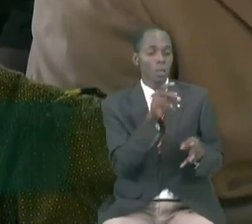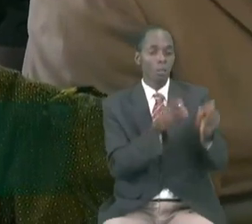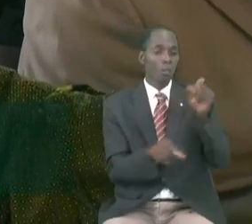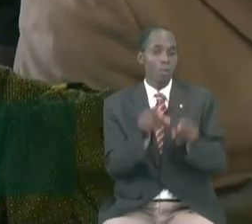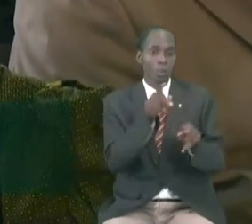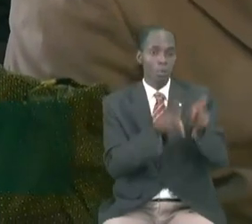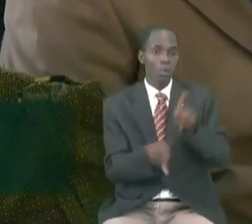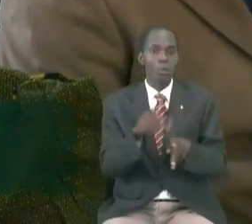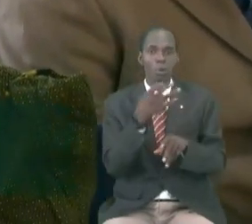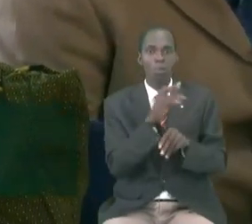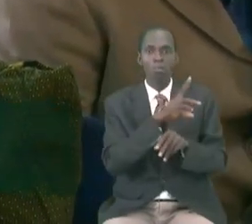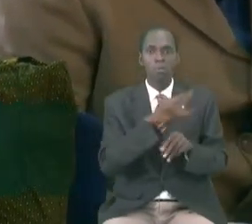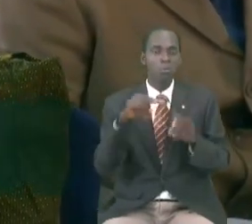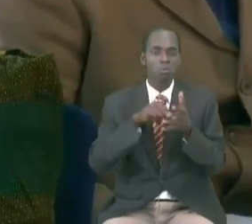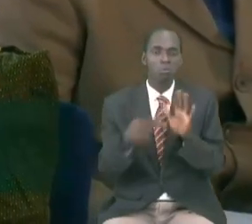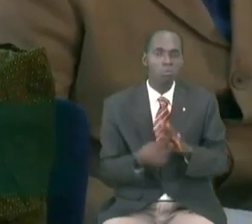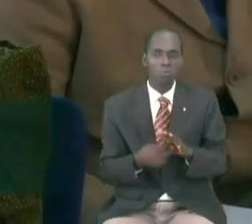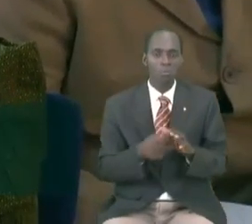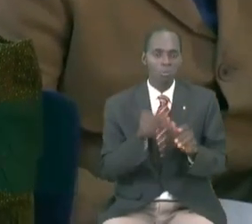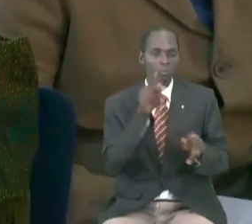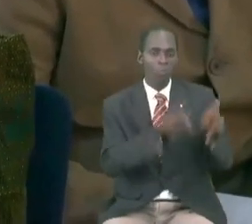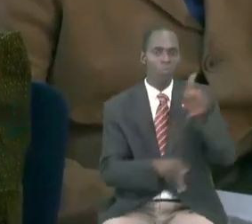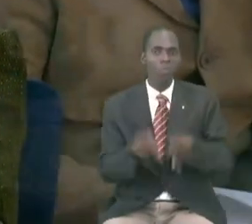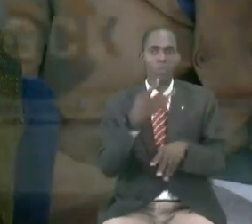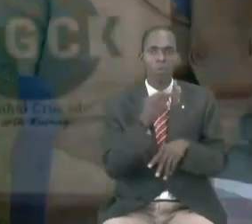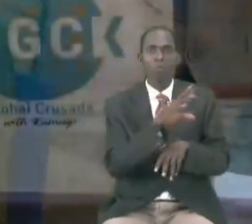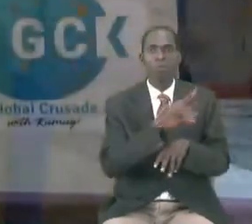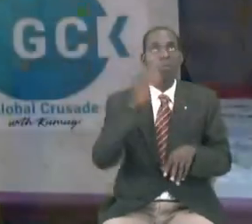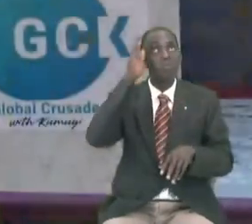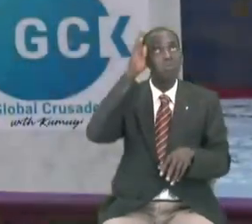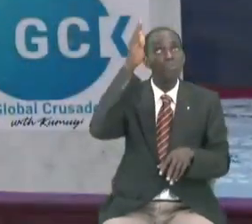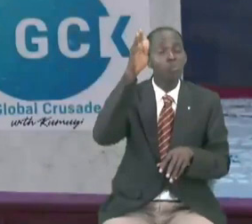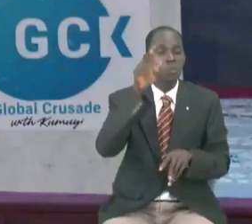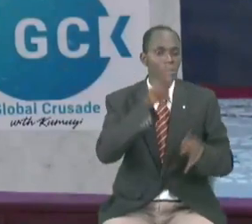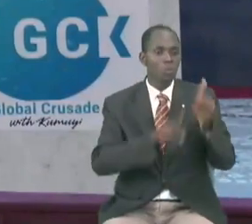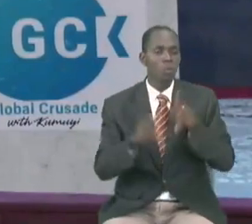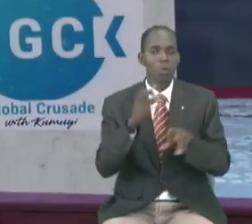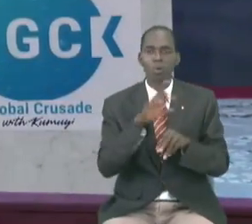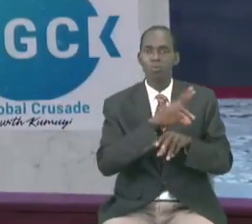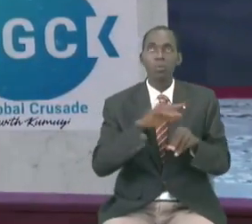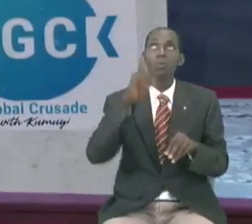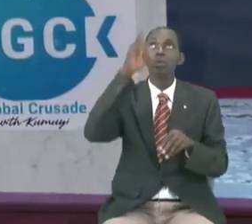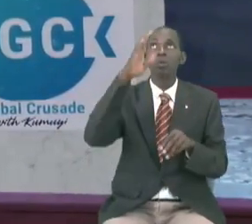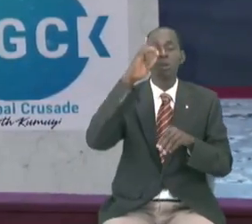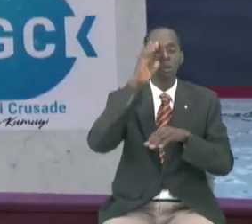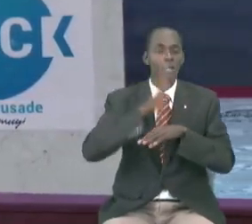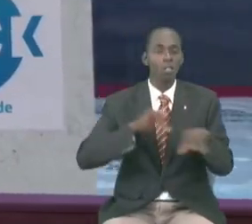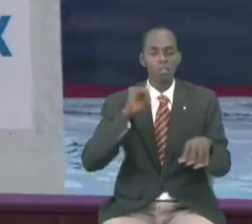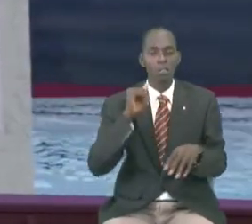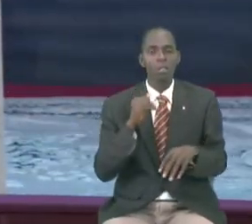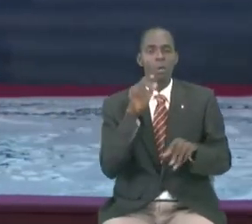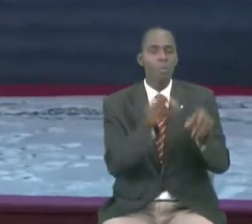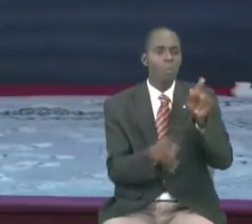not have, that have not identified why they are here on the earth, to go with them. He